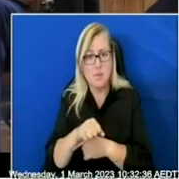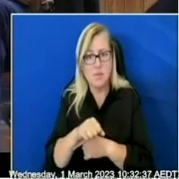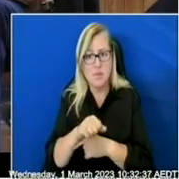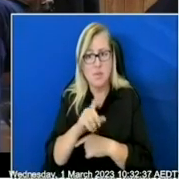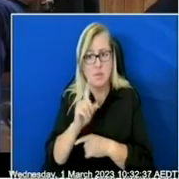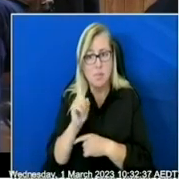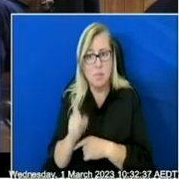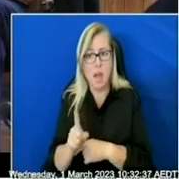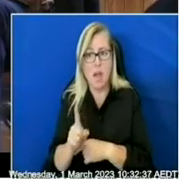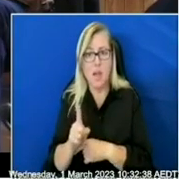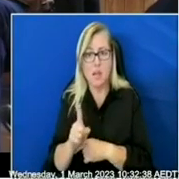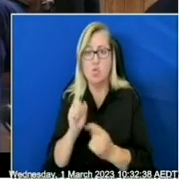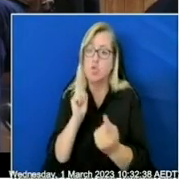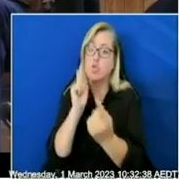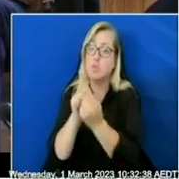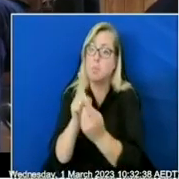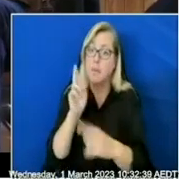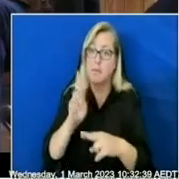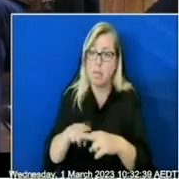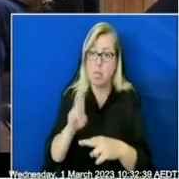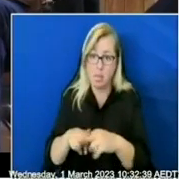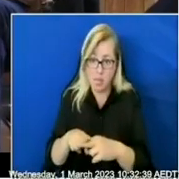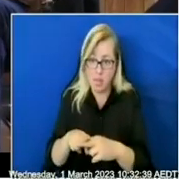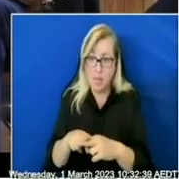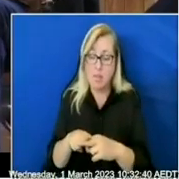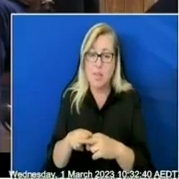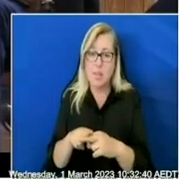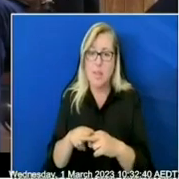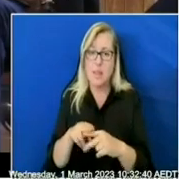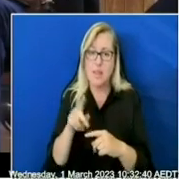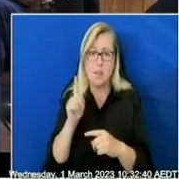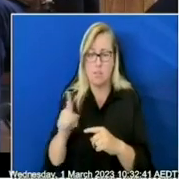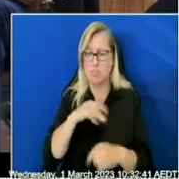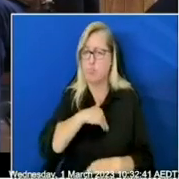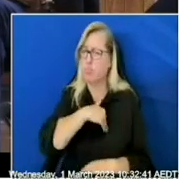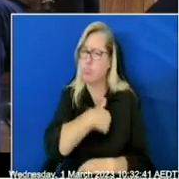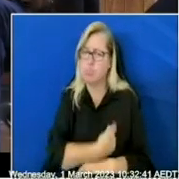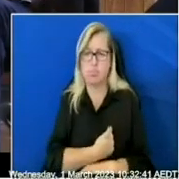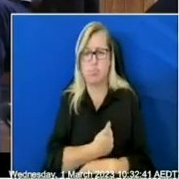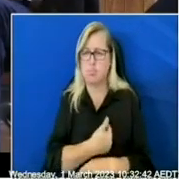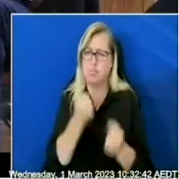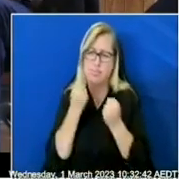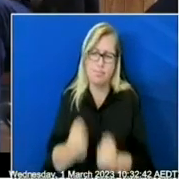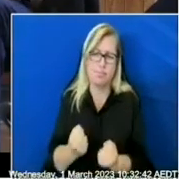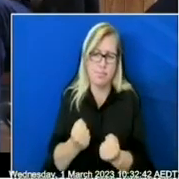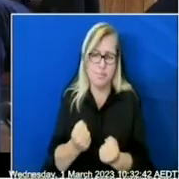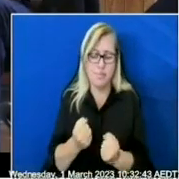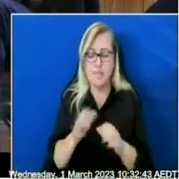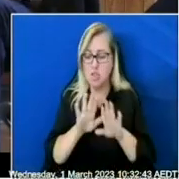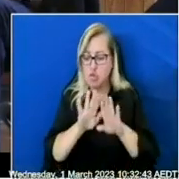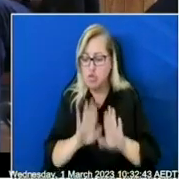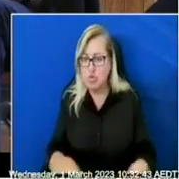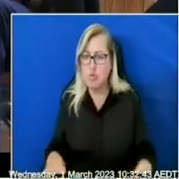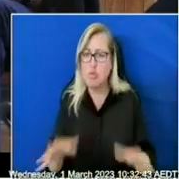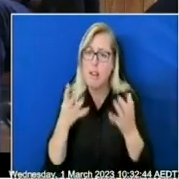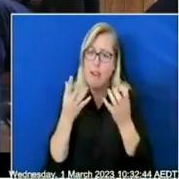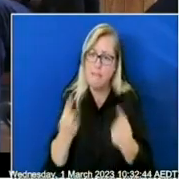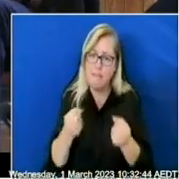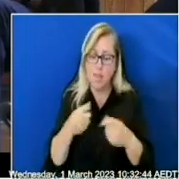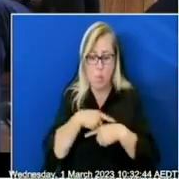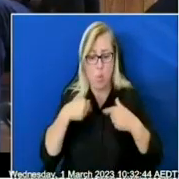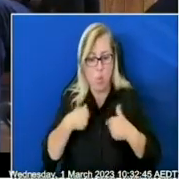you know, absolutely fell in love and had her children, and we were loved and cared for. But for mum, when she was a little